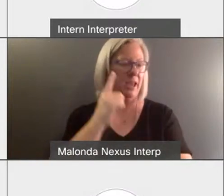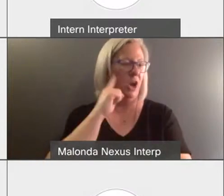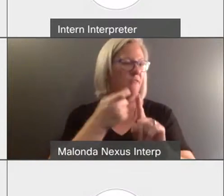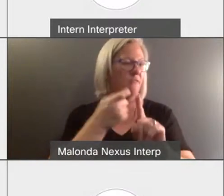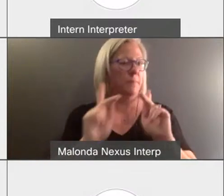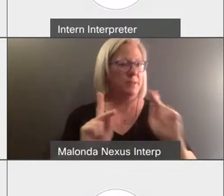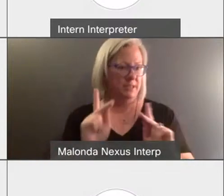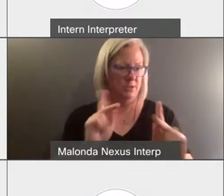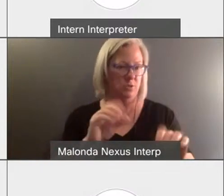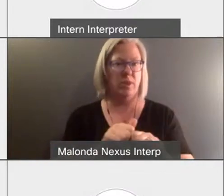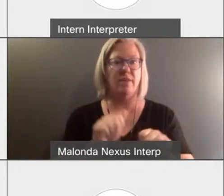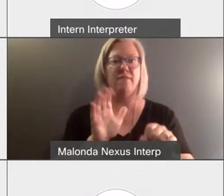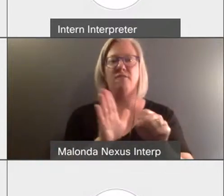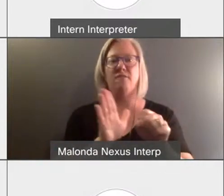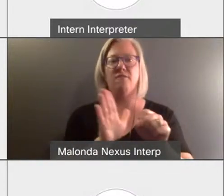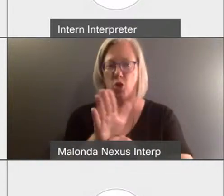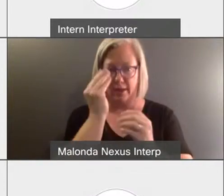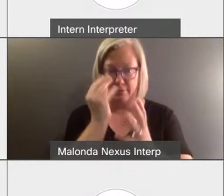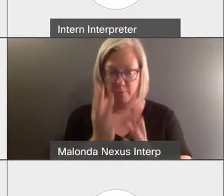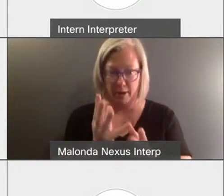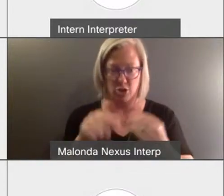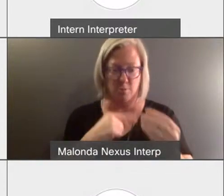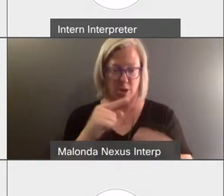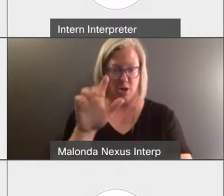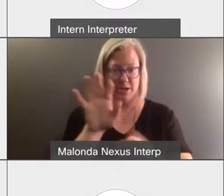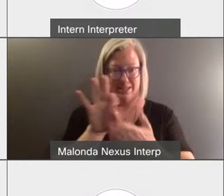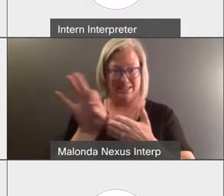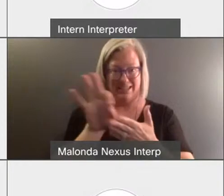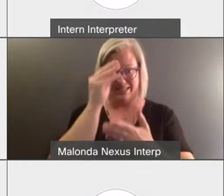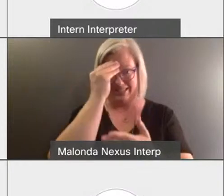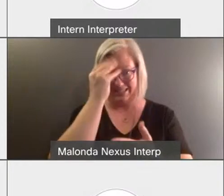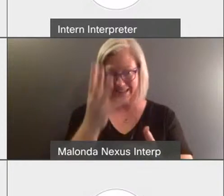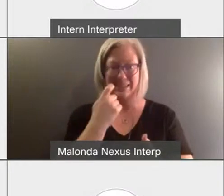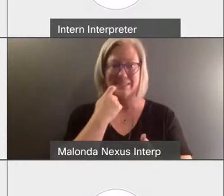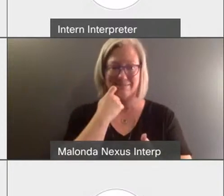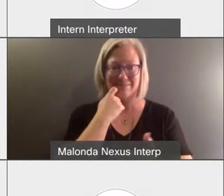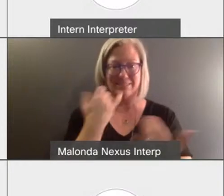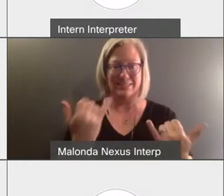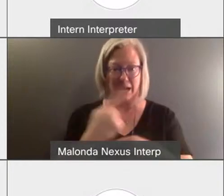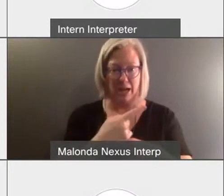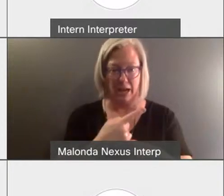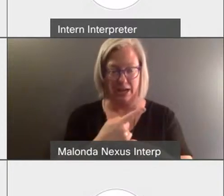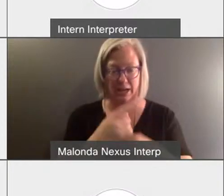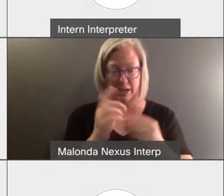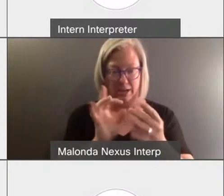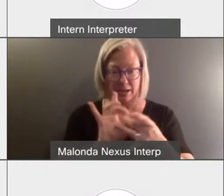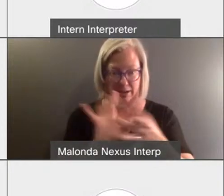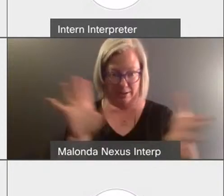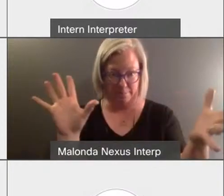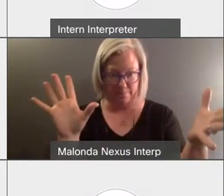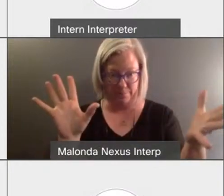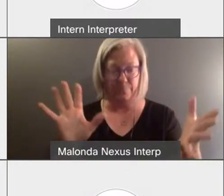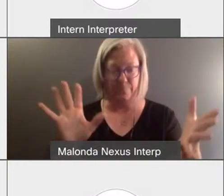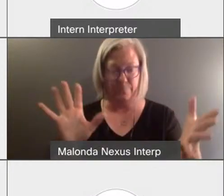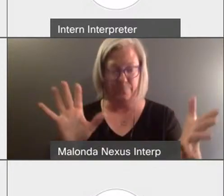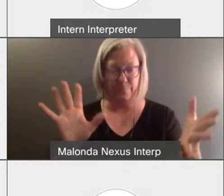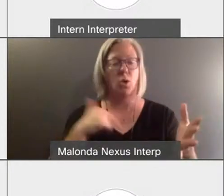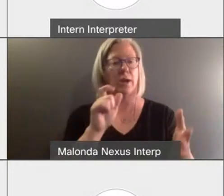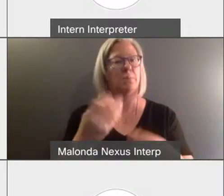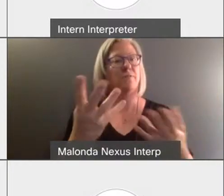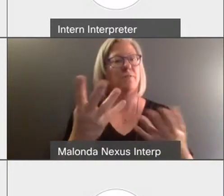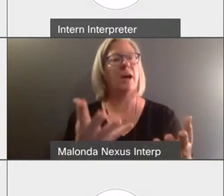full information about the census data that was just released today, and so that we can provide input relevant to